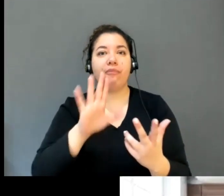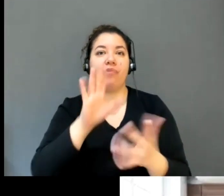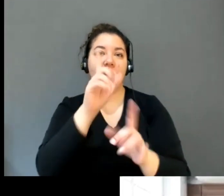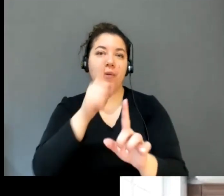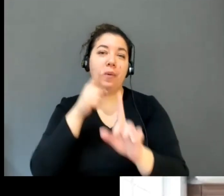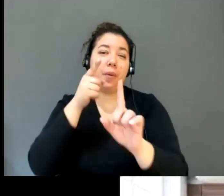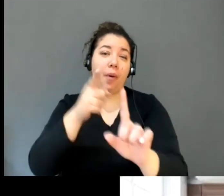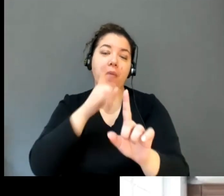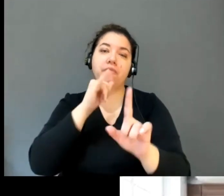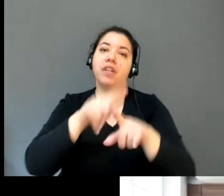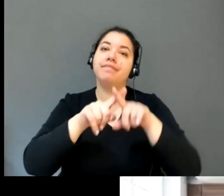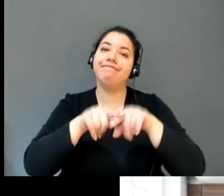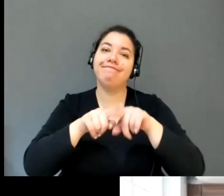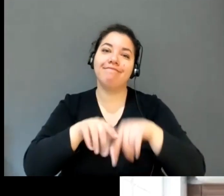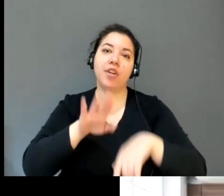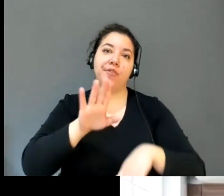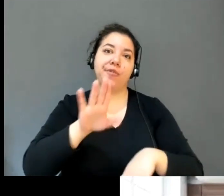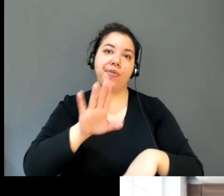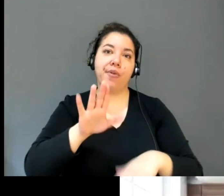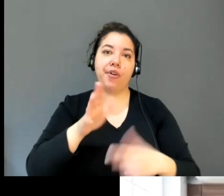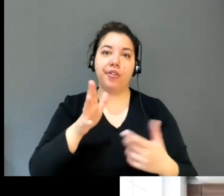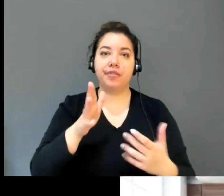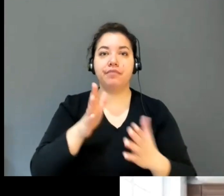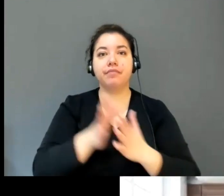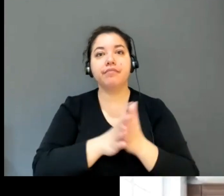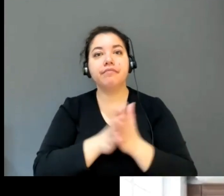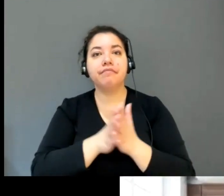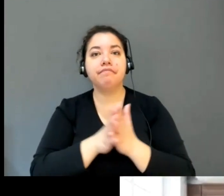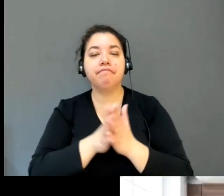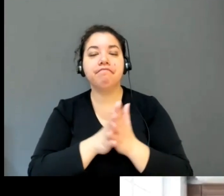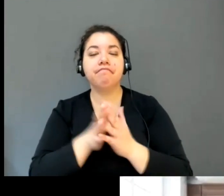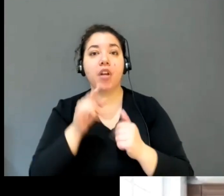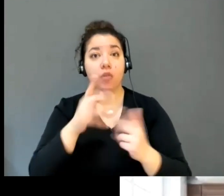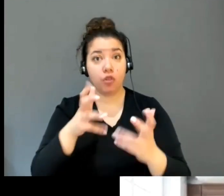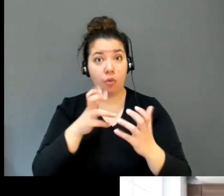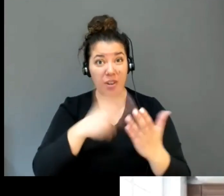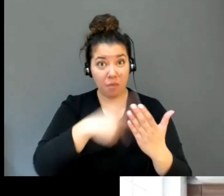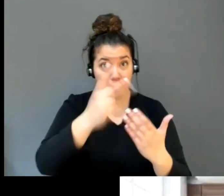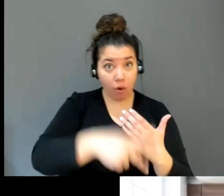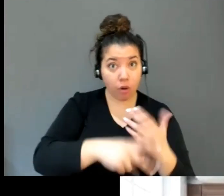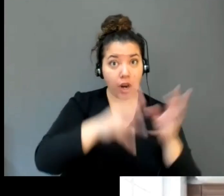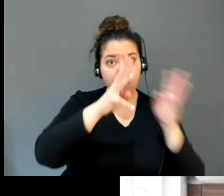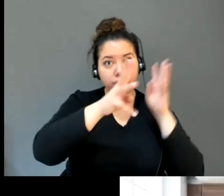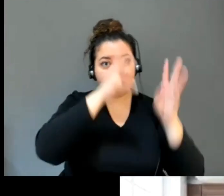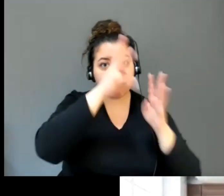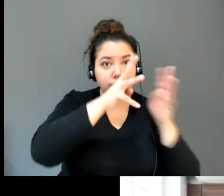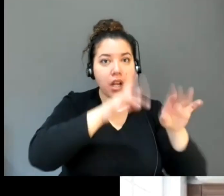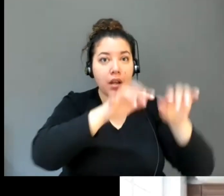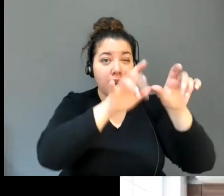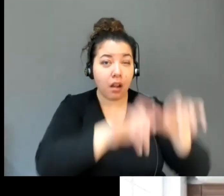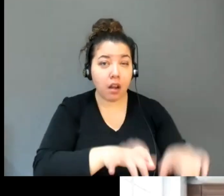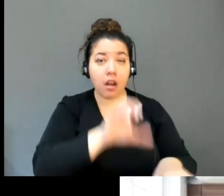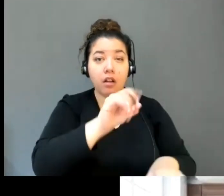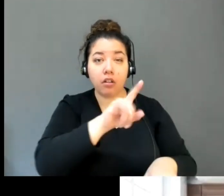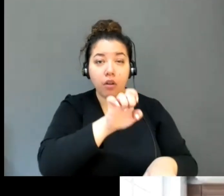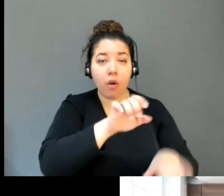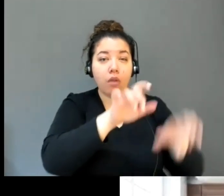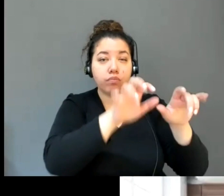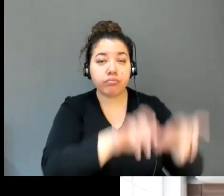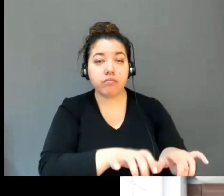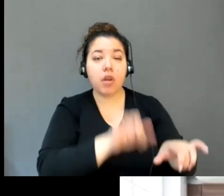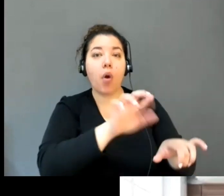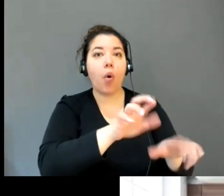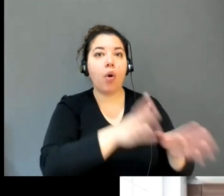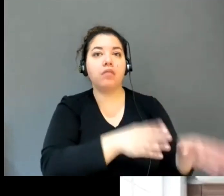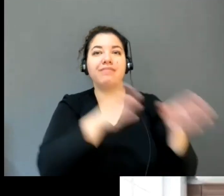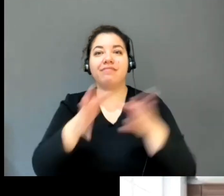really strongly depends upon, how much do you want to program and create versus how much do you want to work with people and manage and